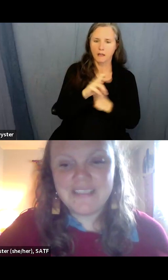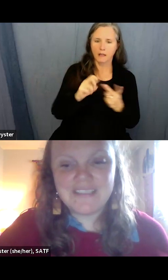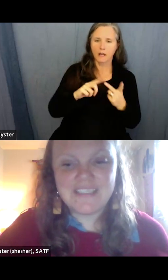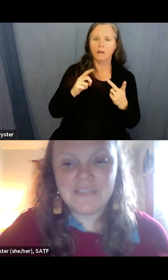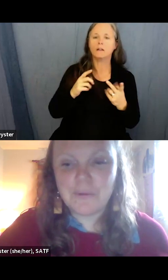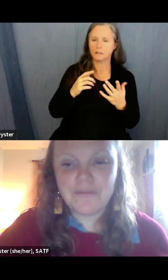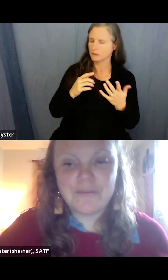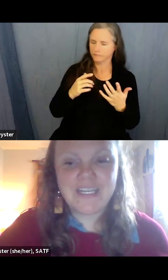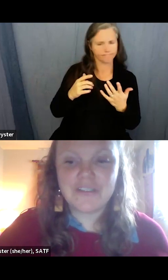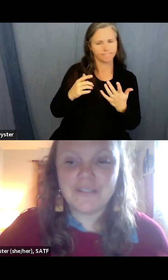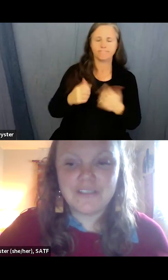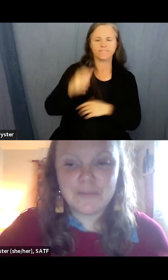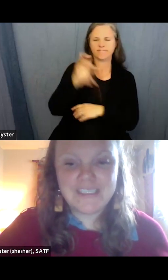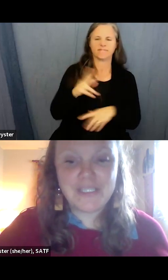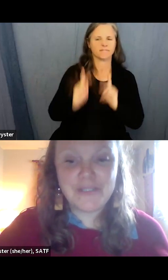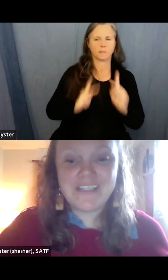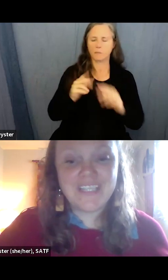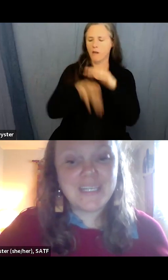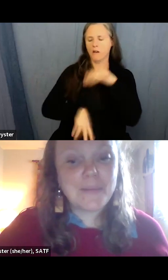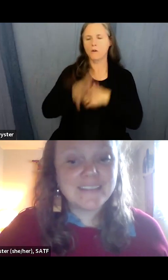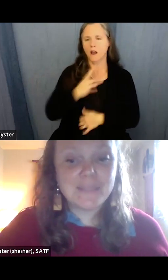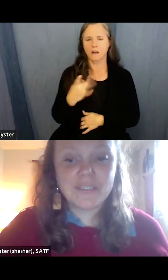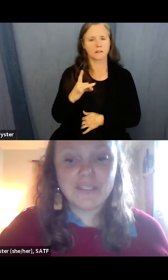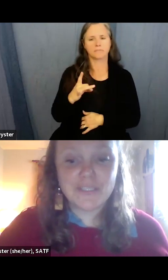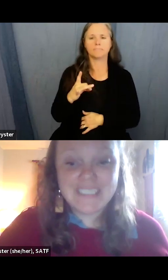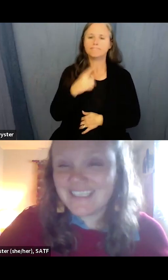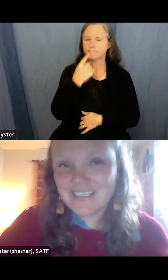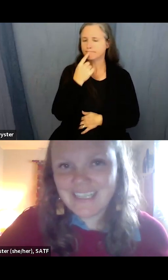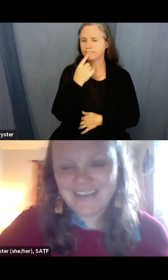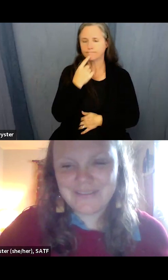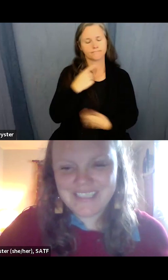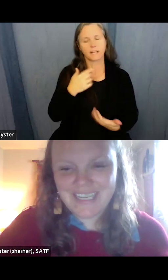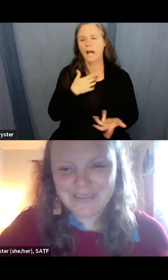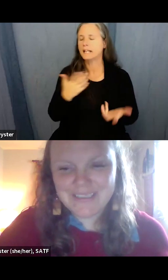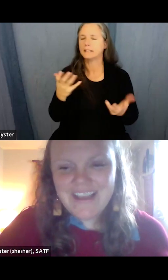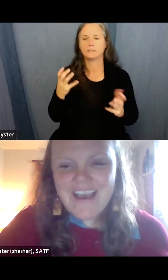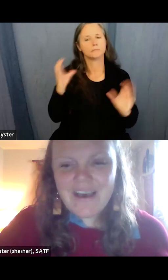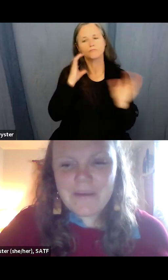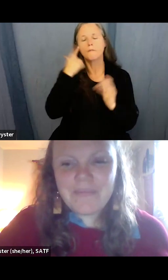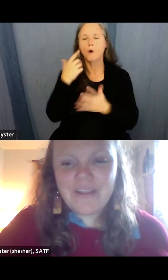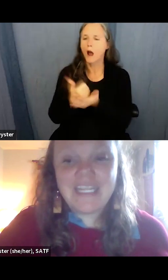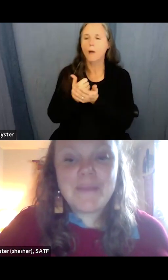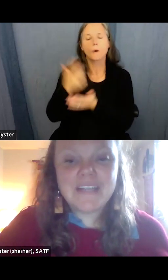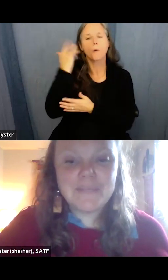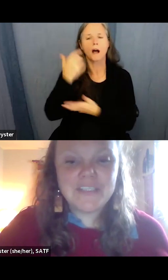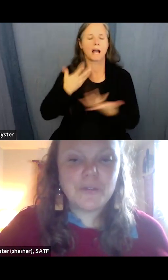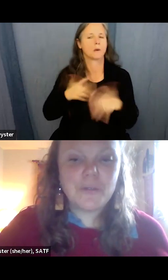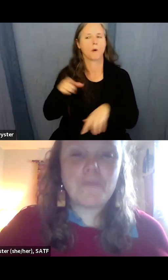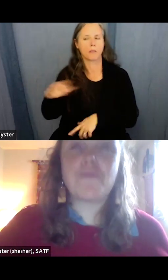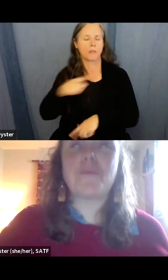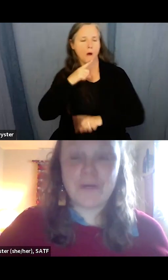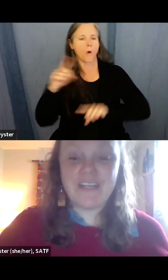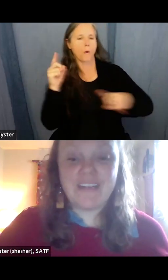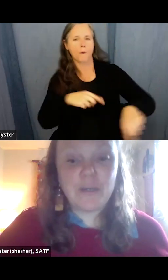A 2016 report from the National LGBTQ DV Capacity Building Learning Center out of Seattle on the impact of